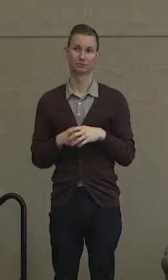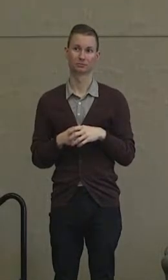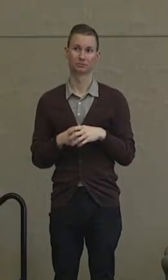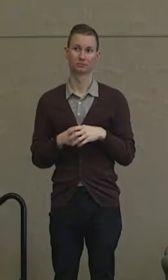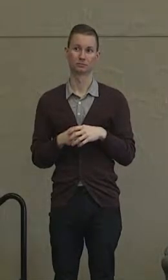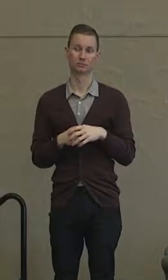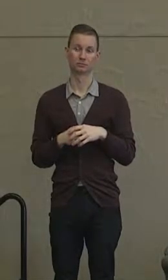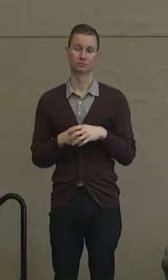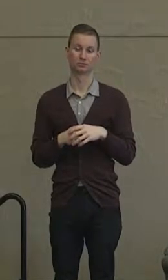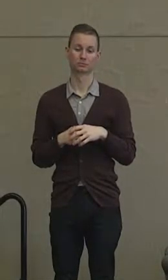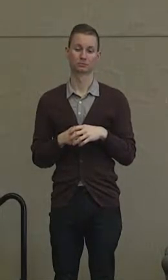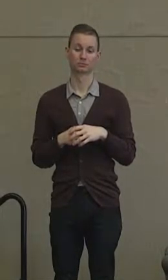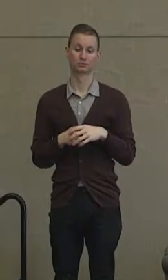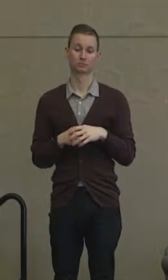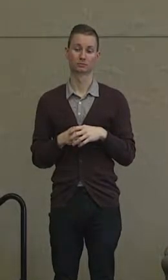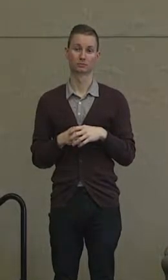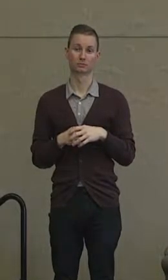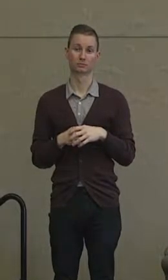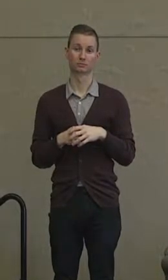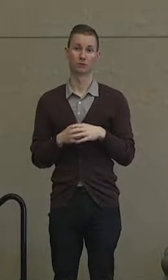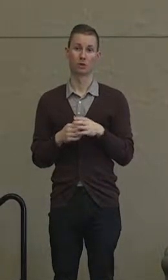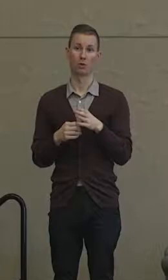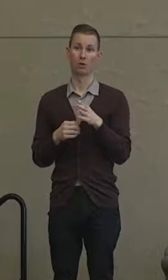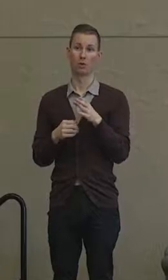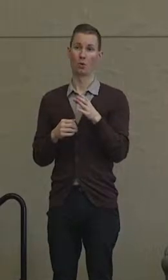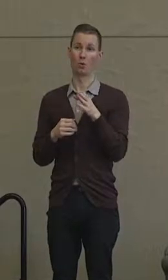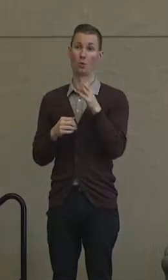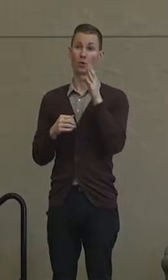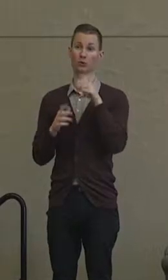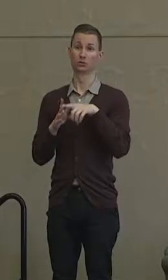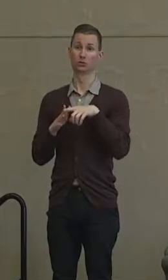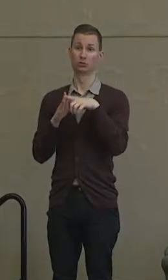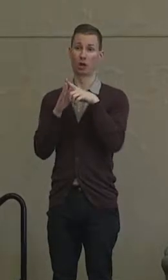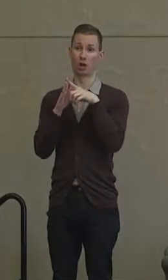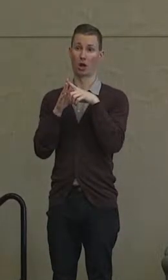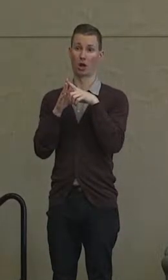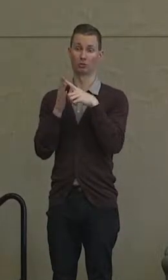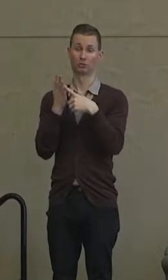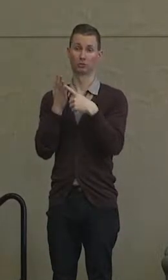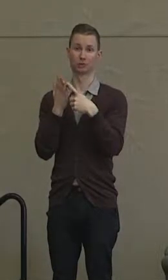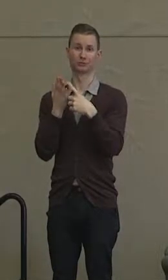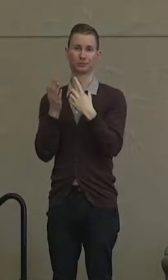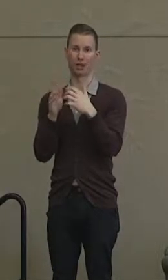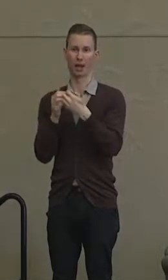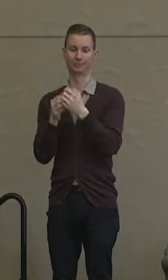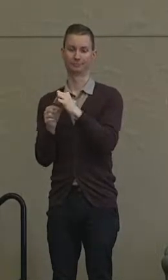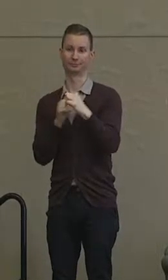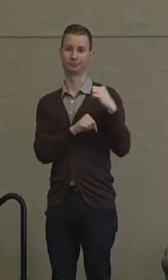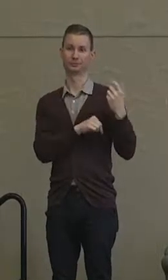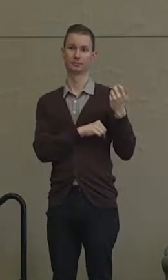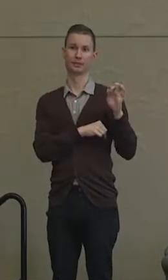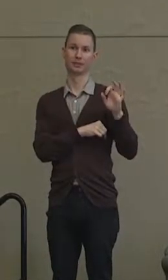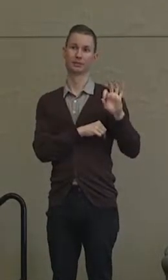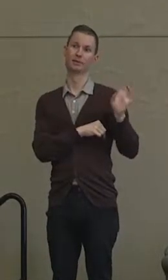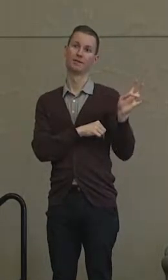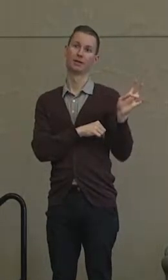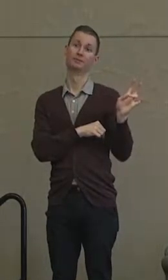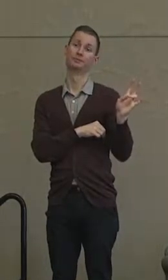going to start the framing of our discussion by going back to